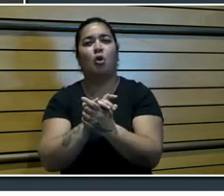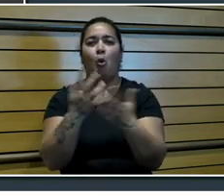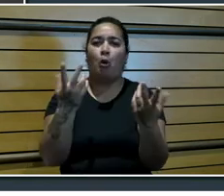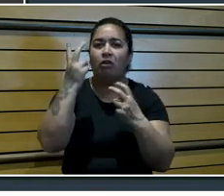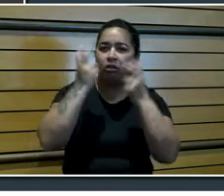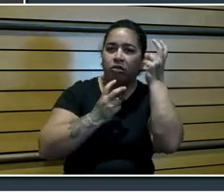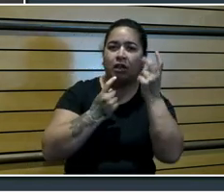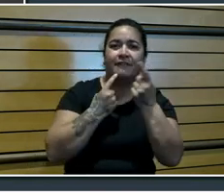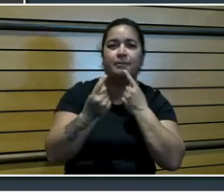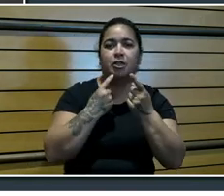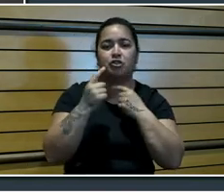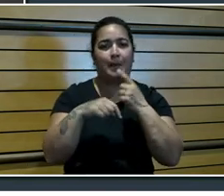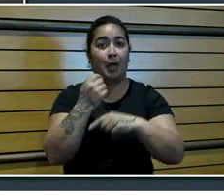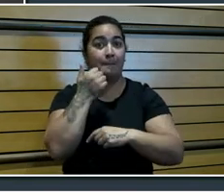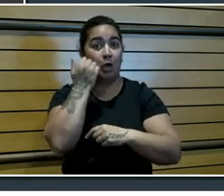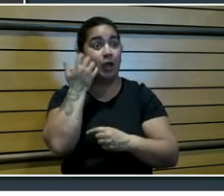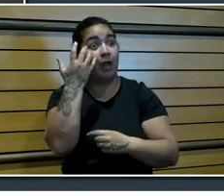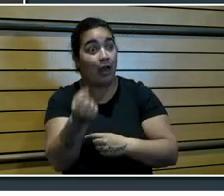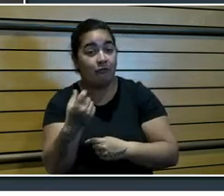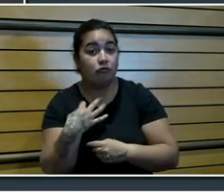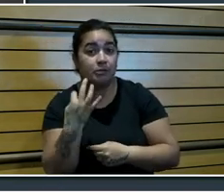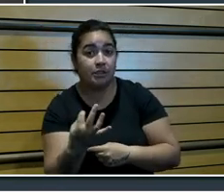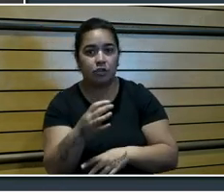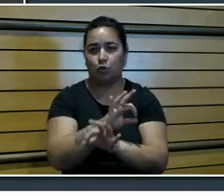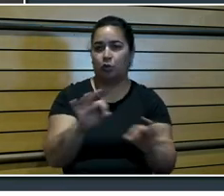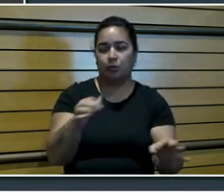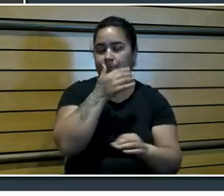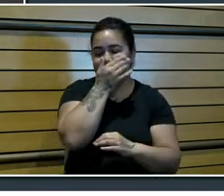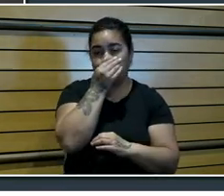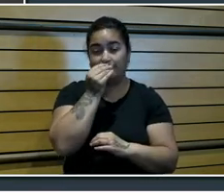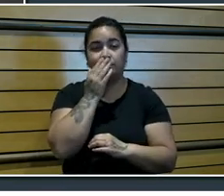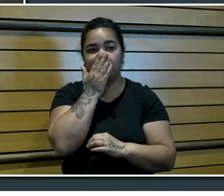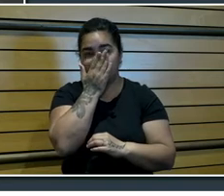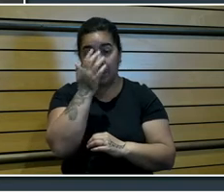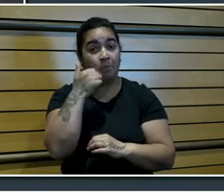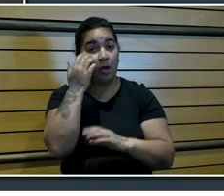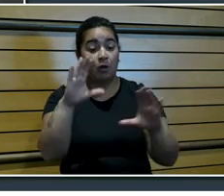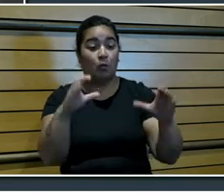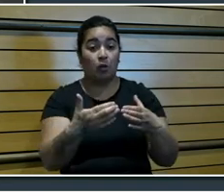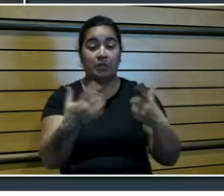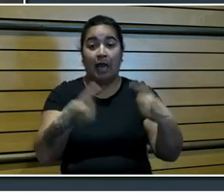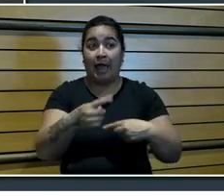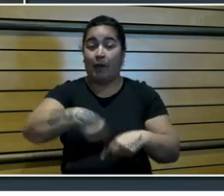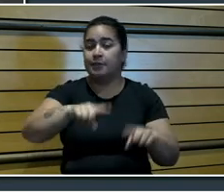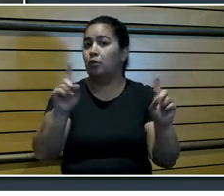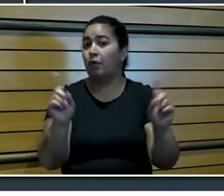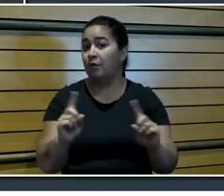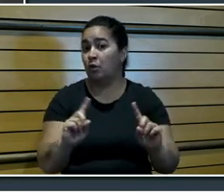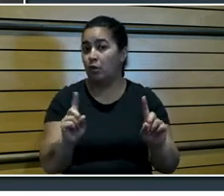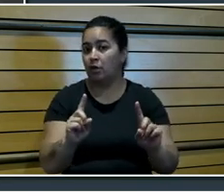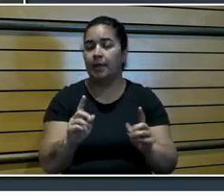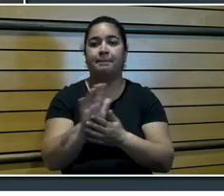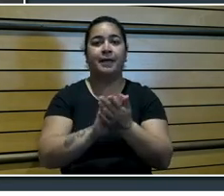some misinformation about whether Māori are truly represented. What Māori wards allow us to do is ensure there is a Māori